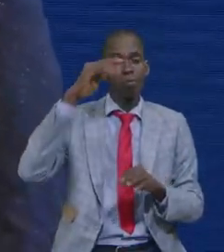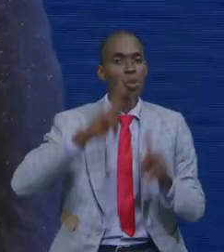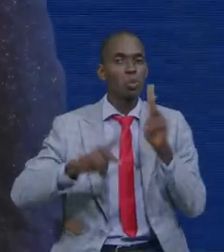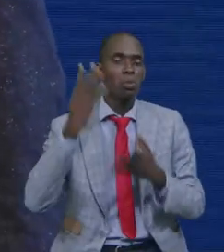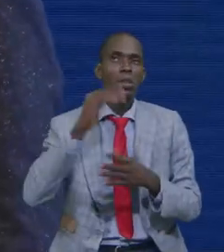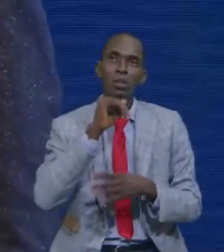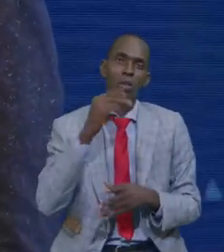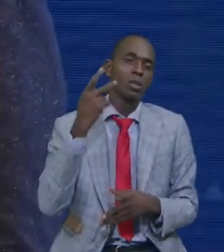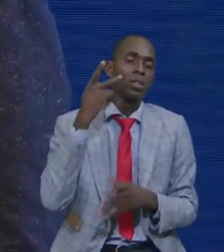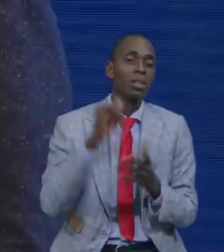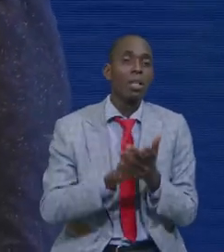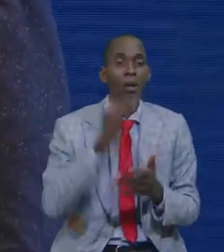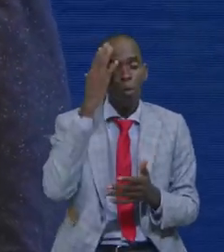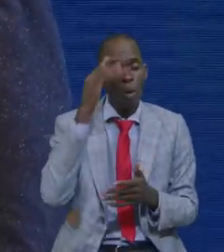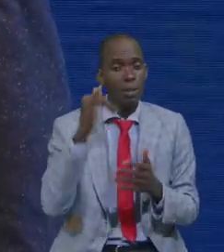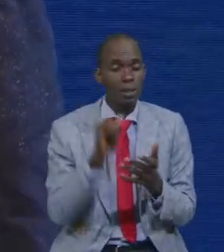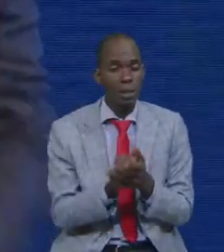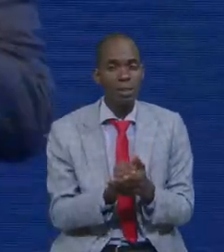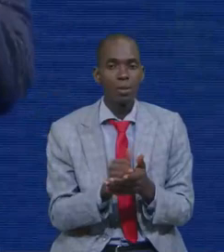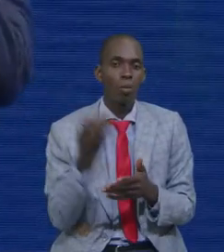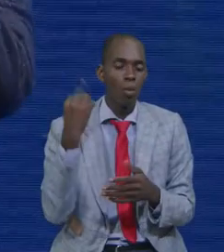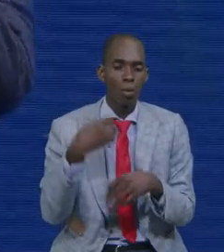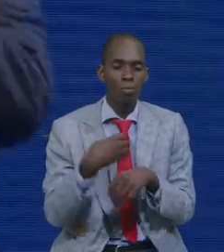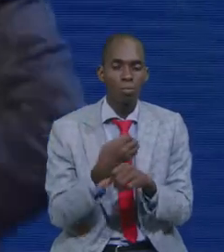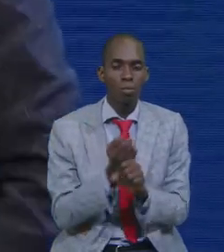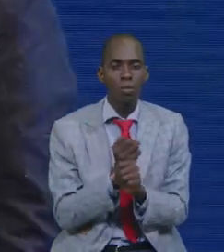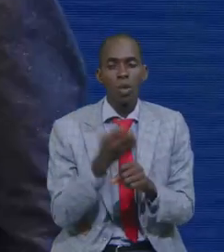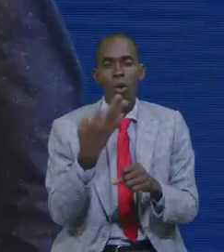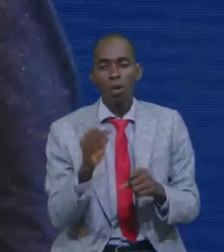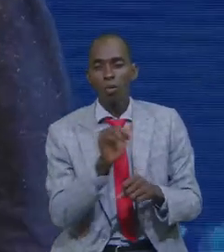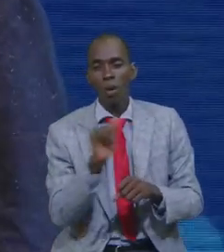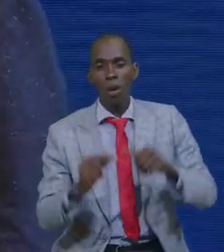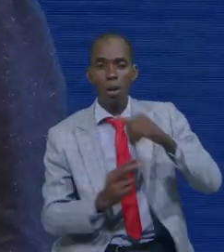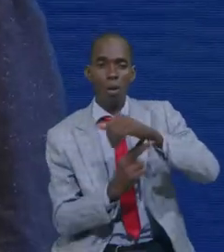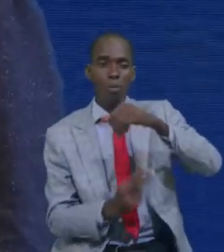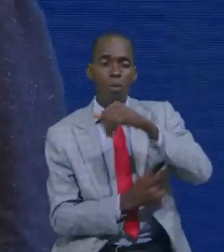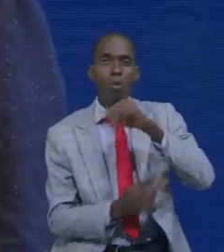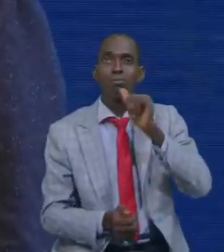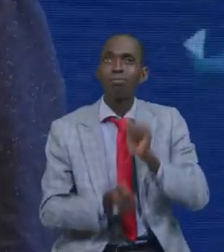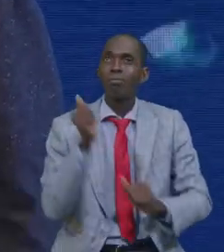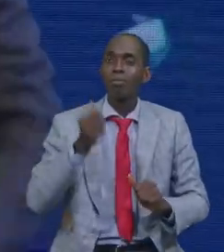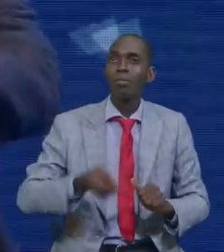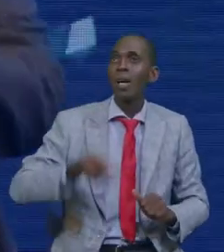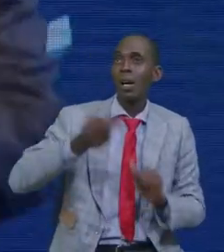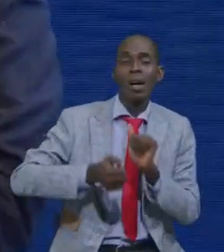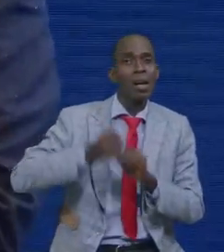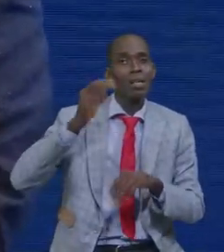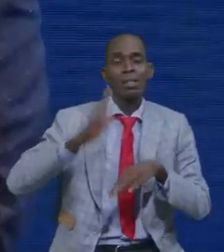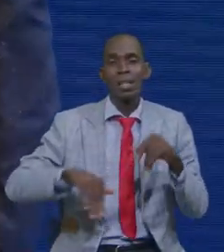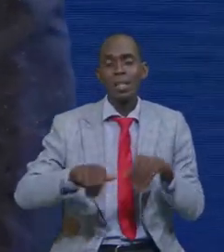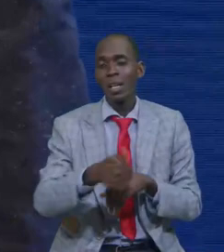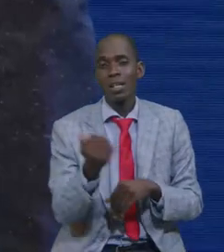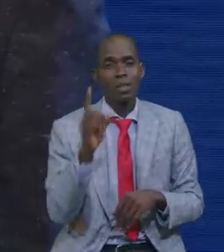why they raised up a pole higher than any man and every man, so